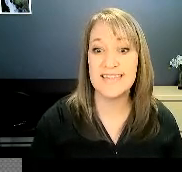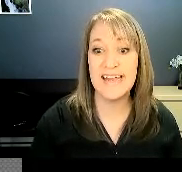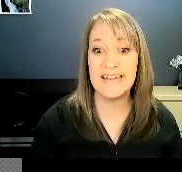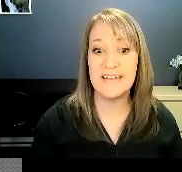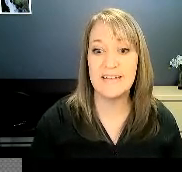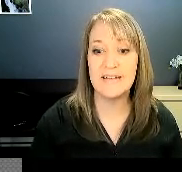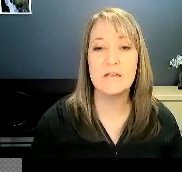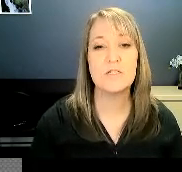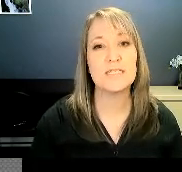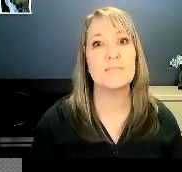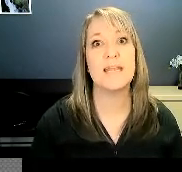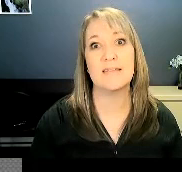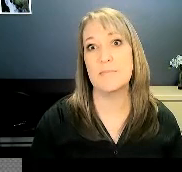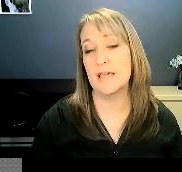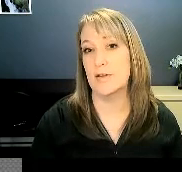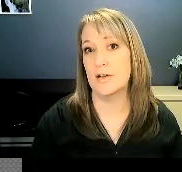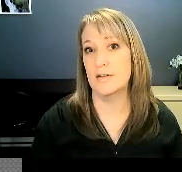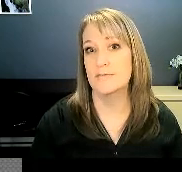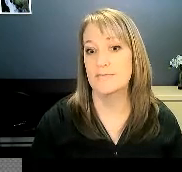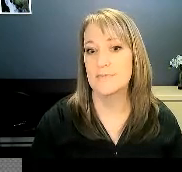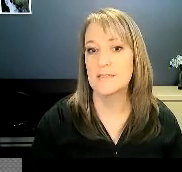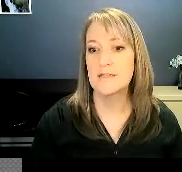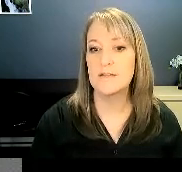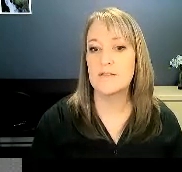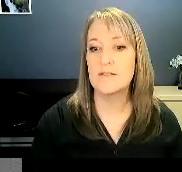got excited. Just a minute, let me get her.